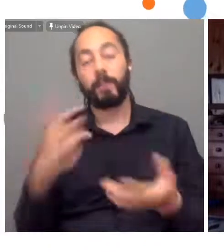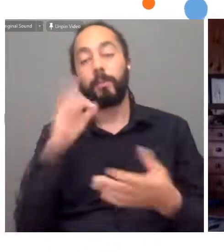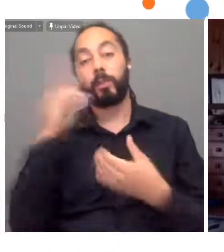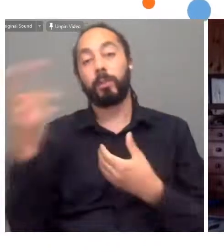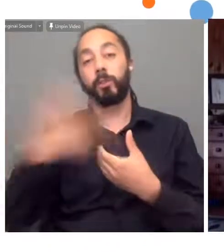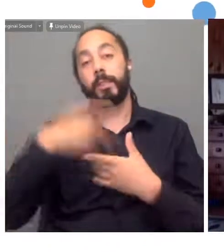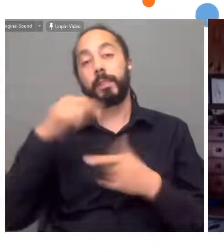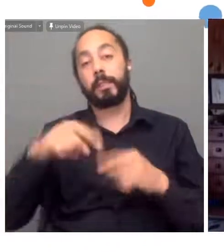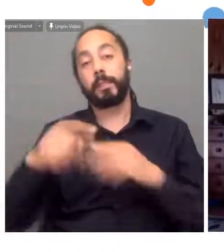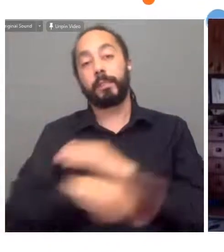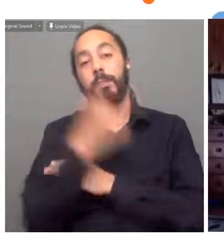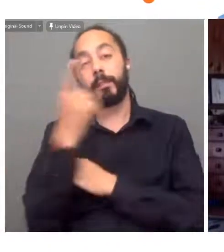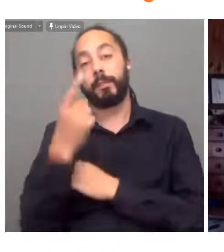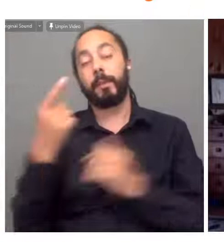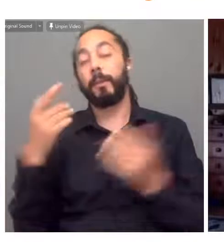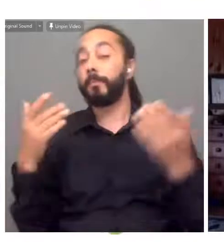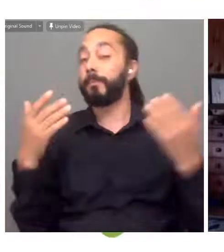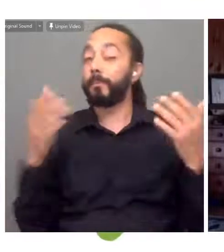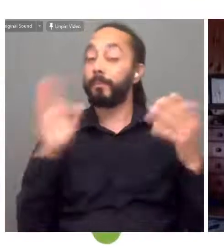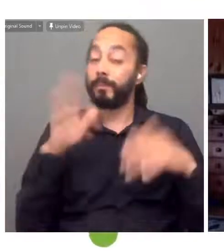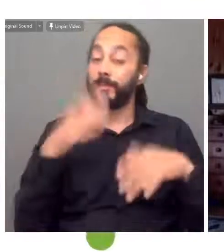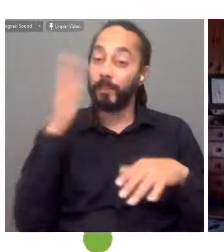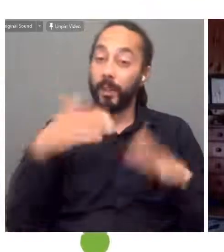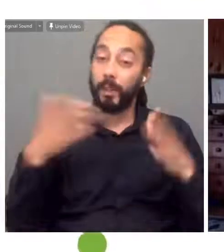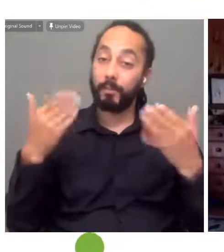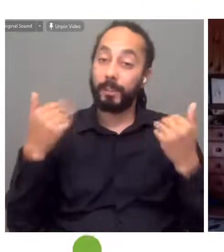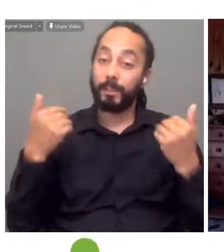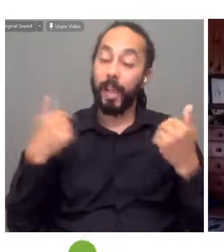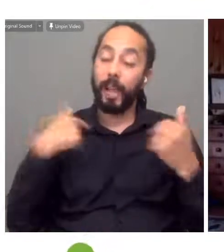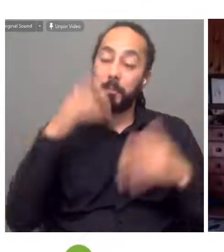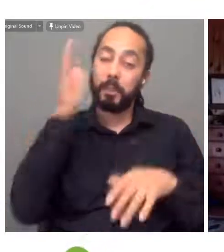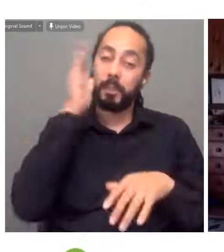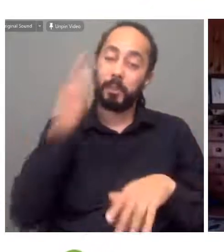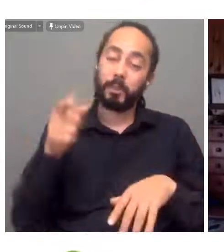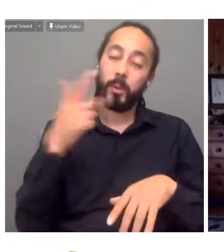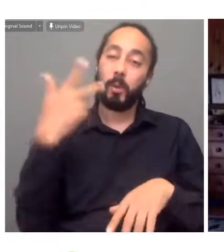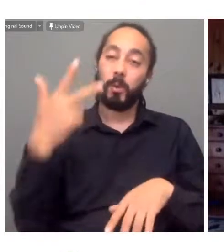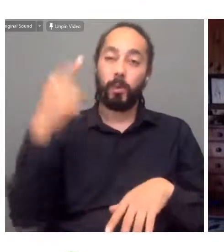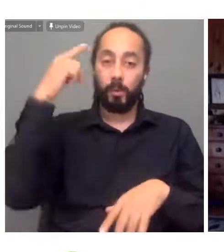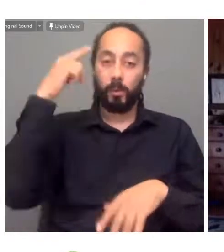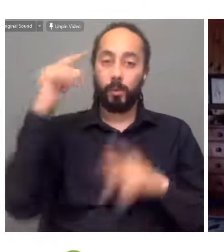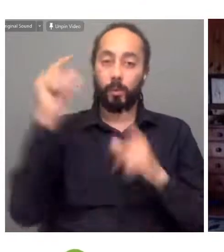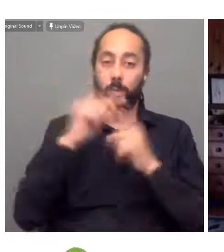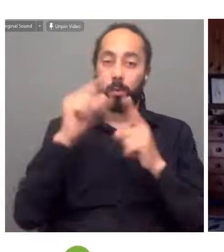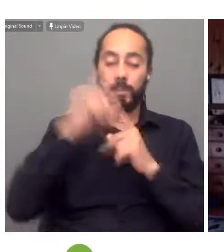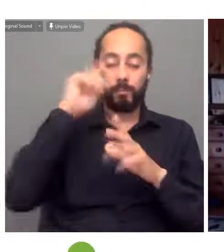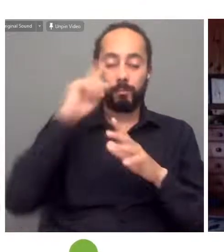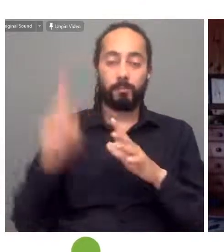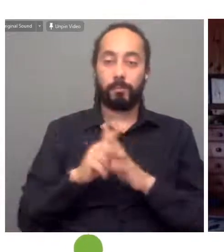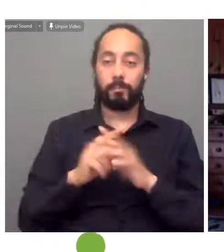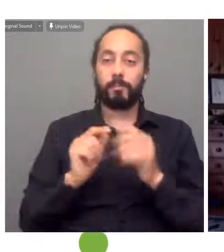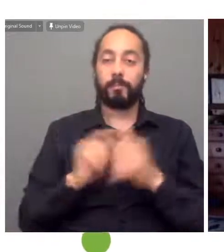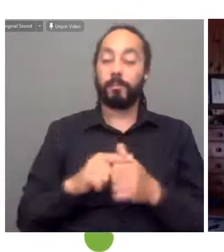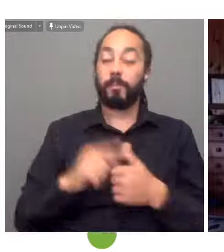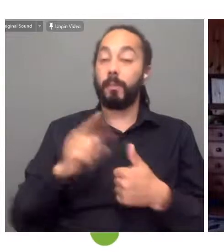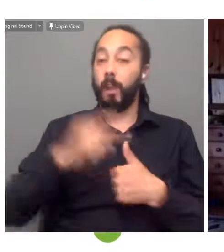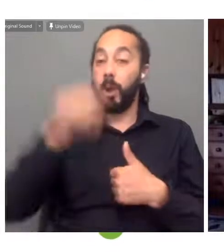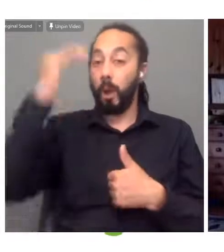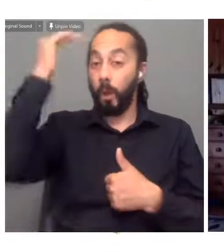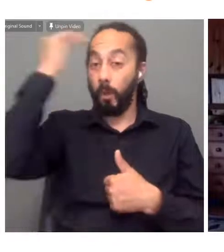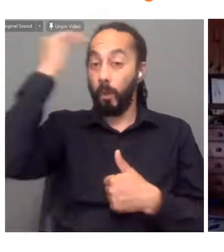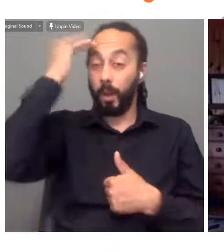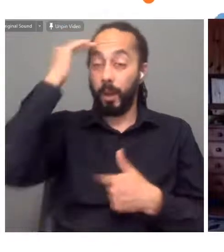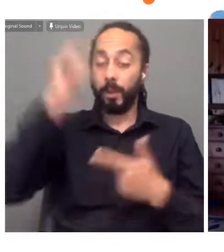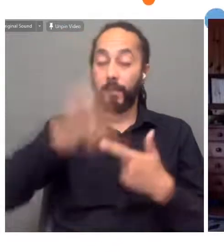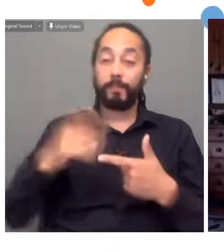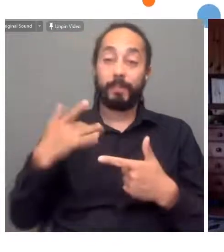today. You know, Minister, listening to you, three words came to mind: aware, sensitive, and responsive. Now,